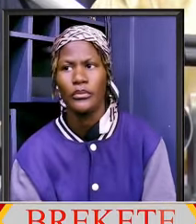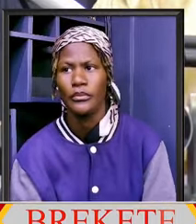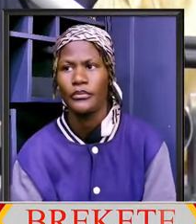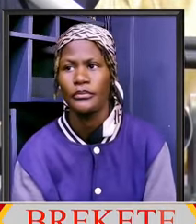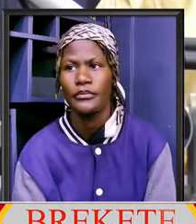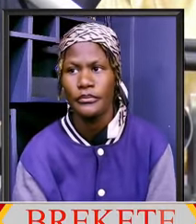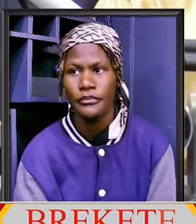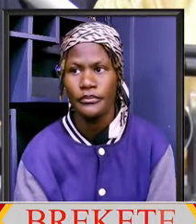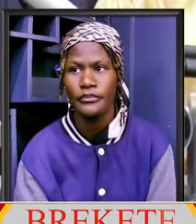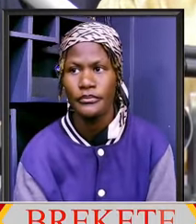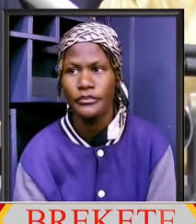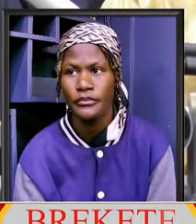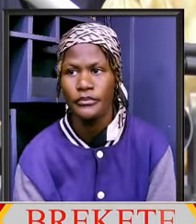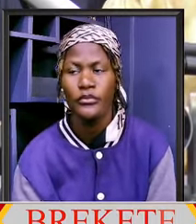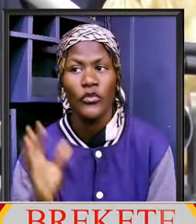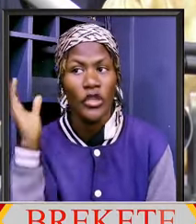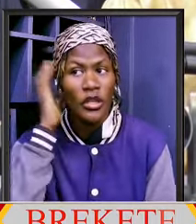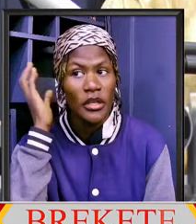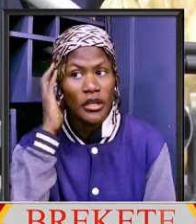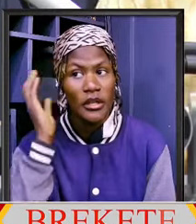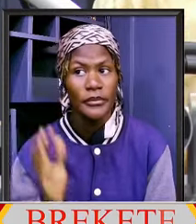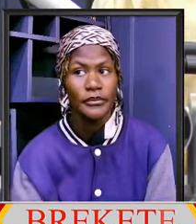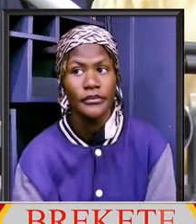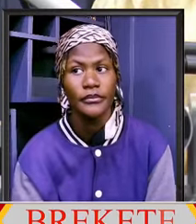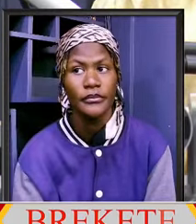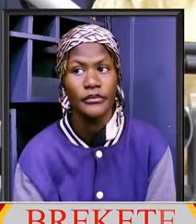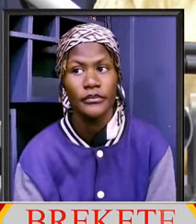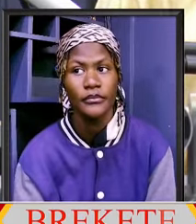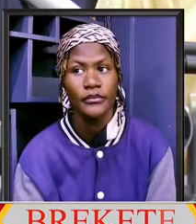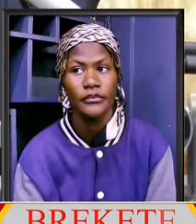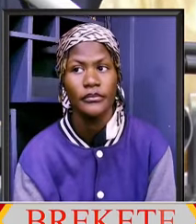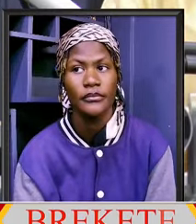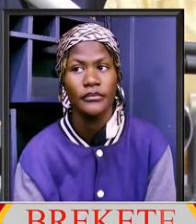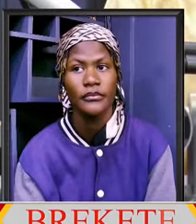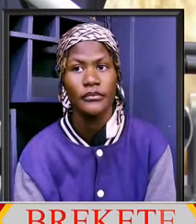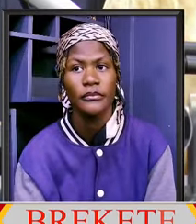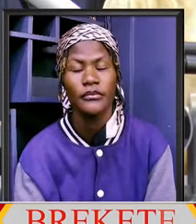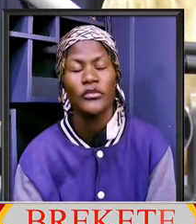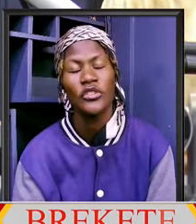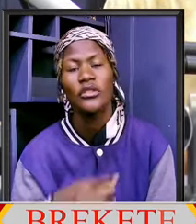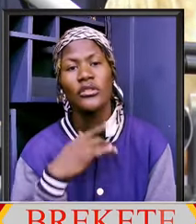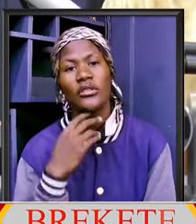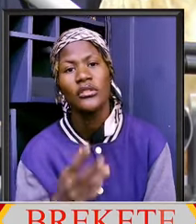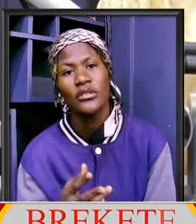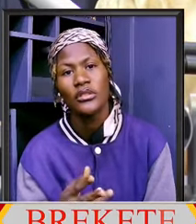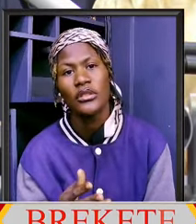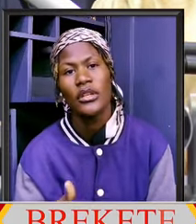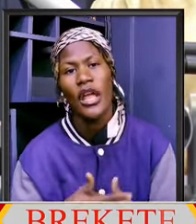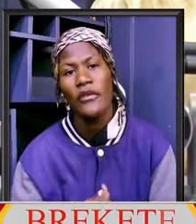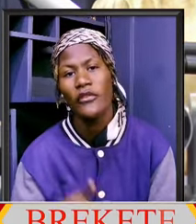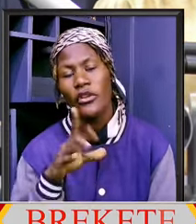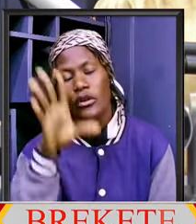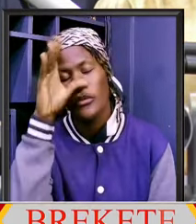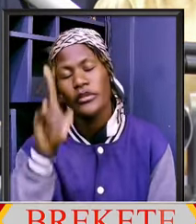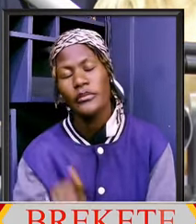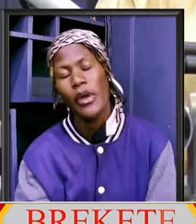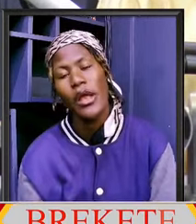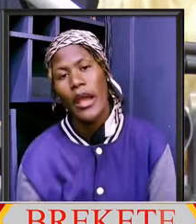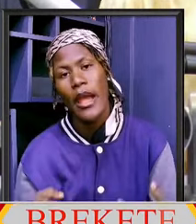dey hear me? Sir? You dey hear me, ba? Yes, sir. Uh-huh. You say after your husband